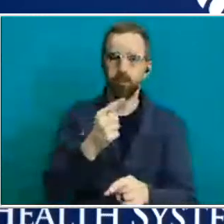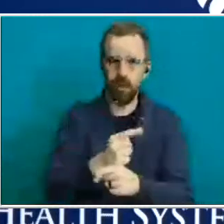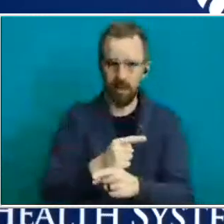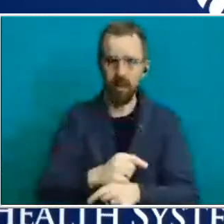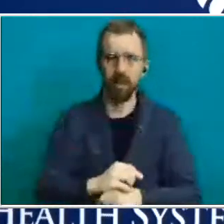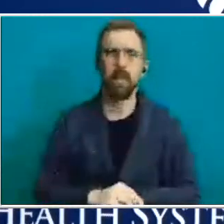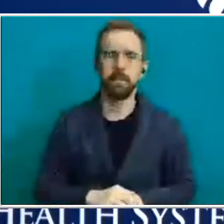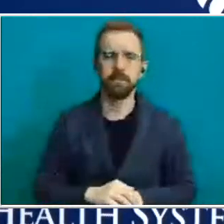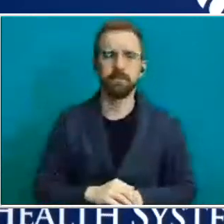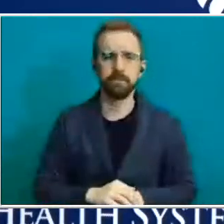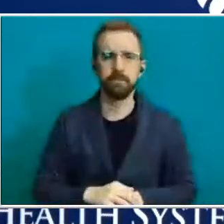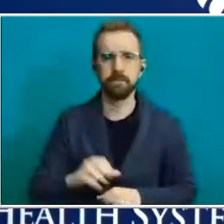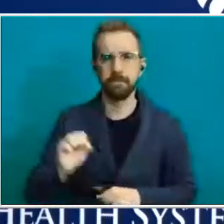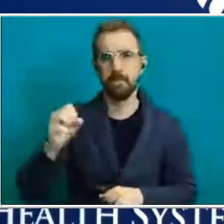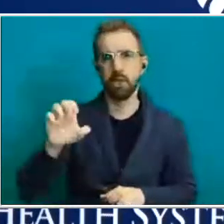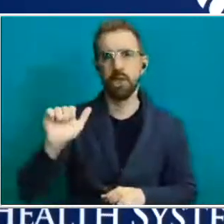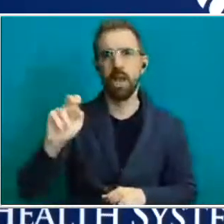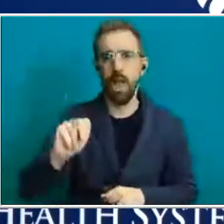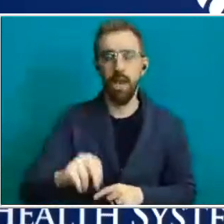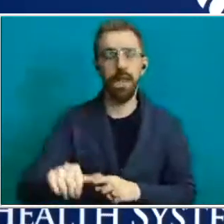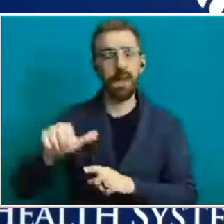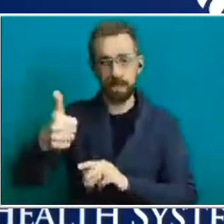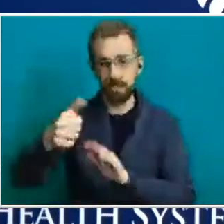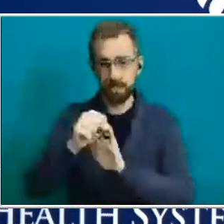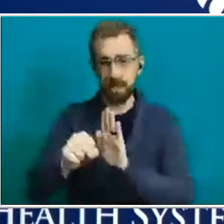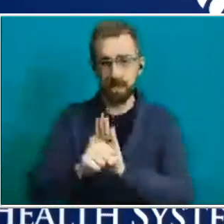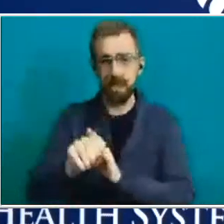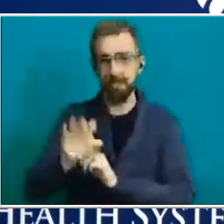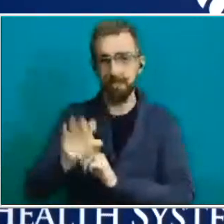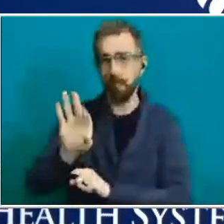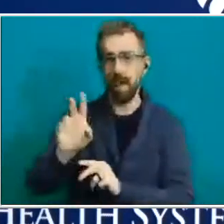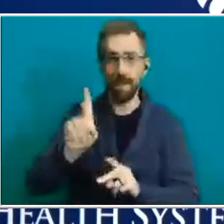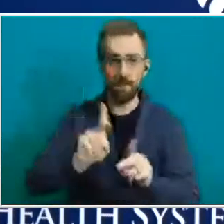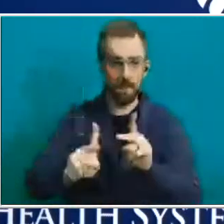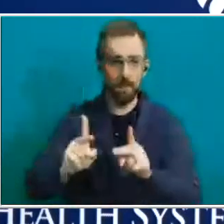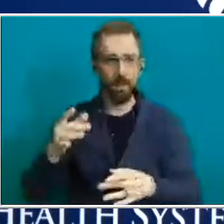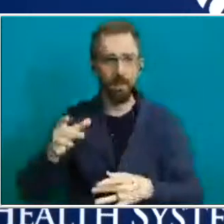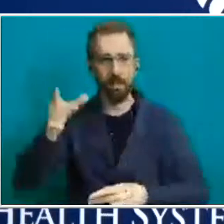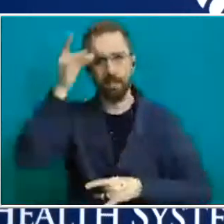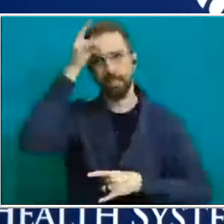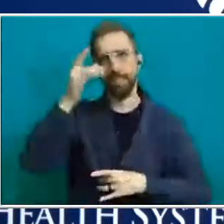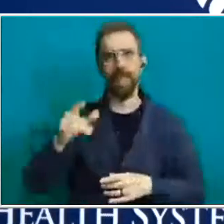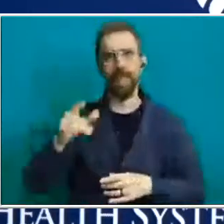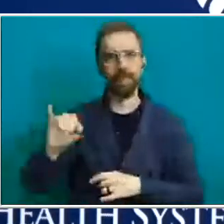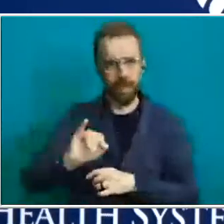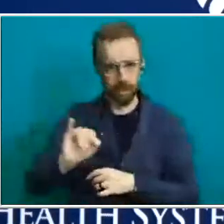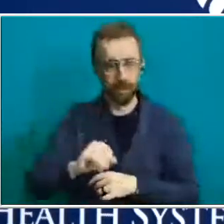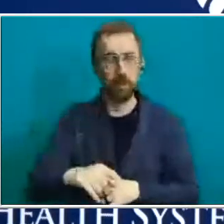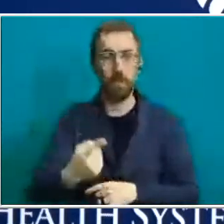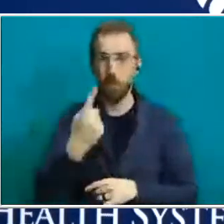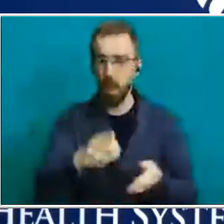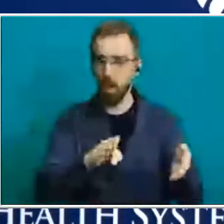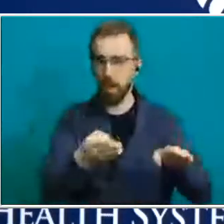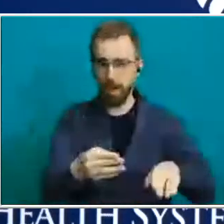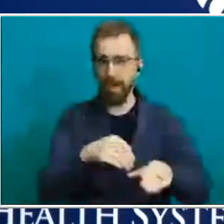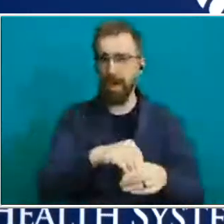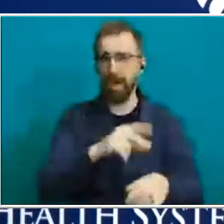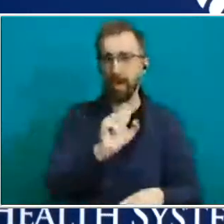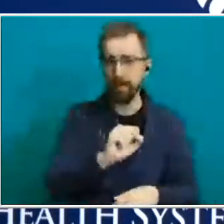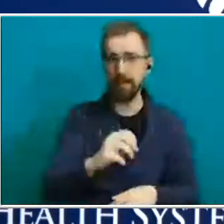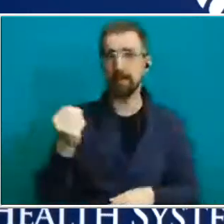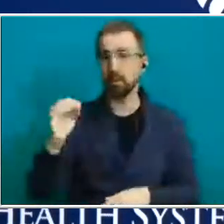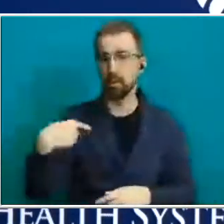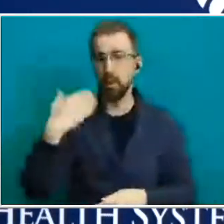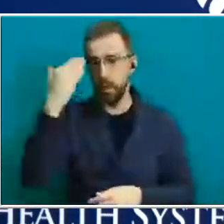Sean. 10 states, 49 people have been infected, 1 death. There was 1 in Kansas and 1 in Missouri that we know of,